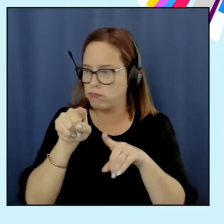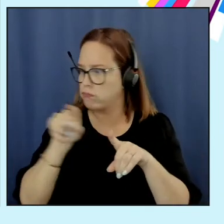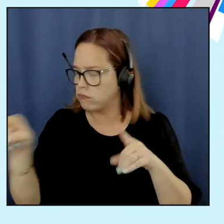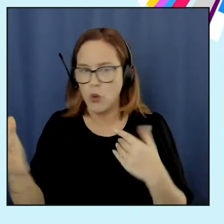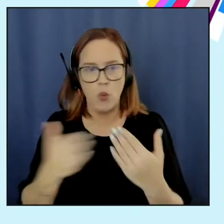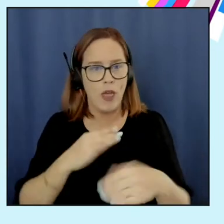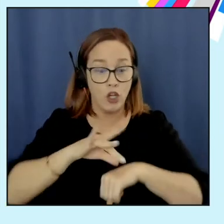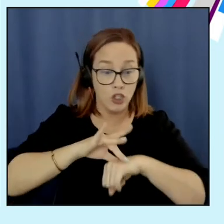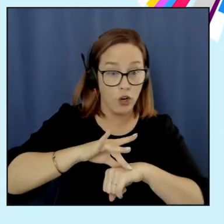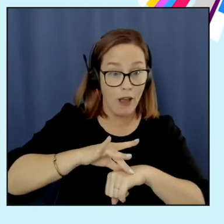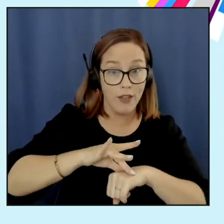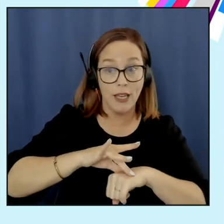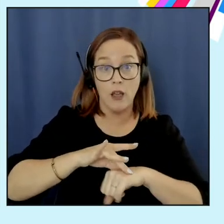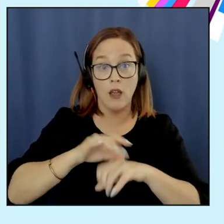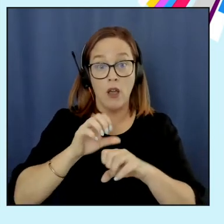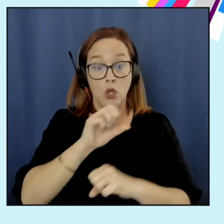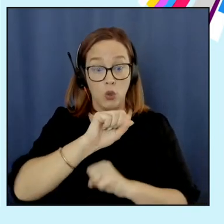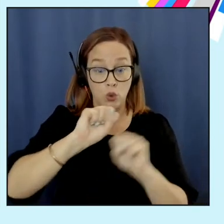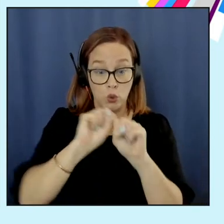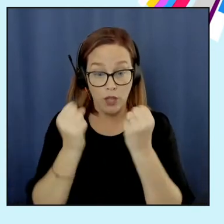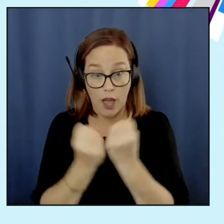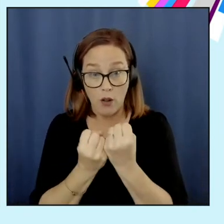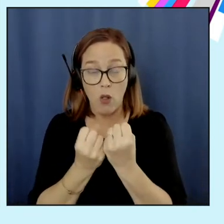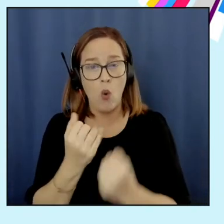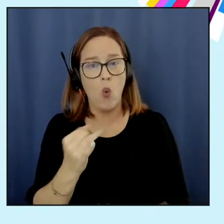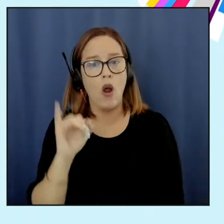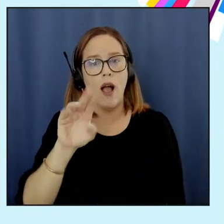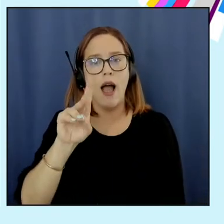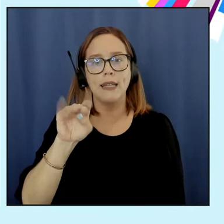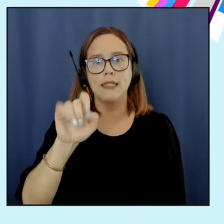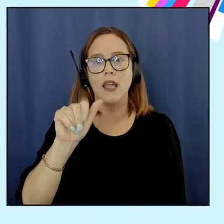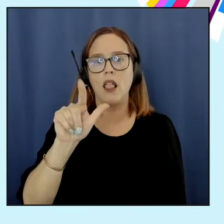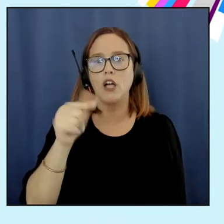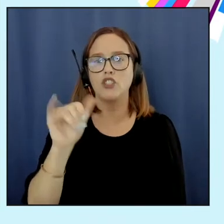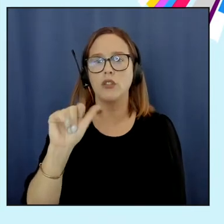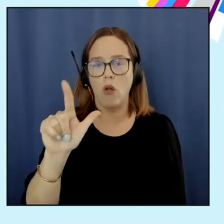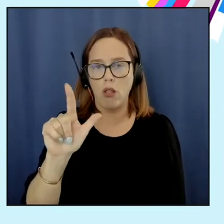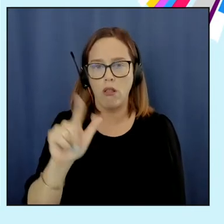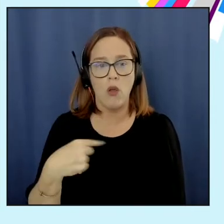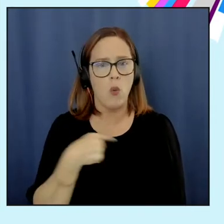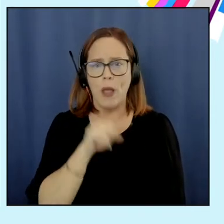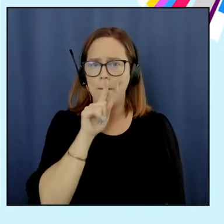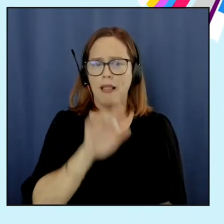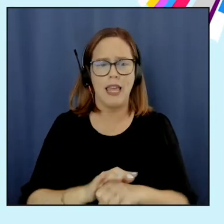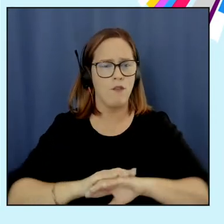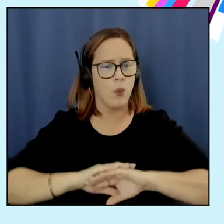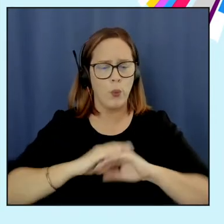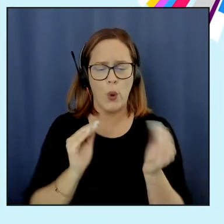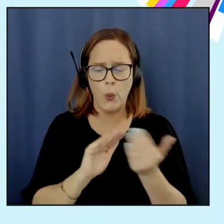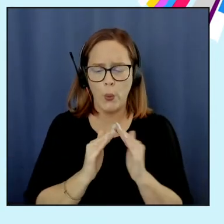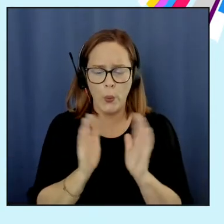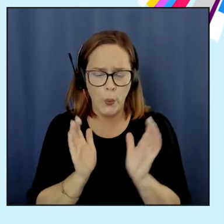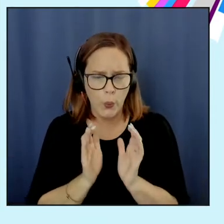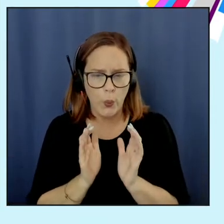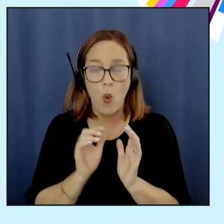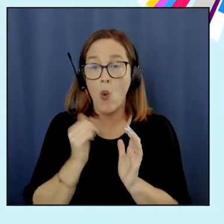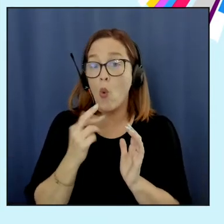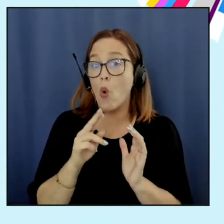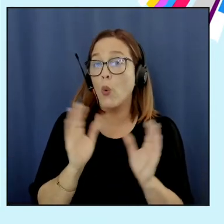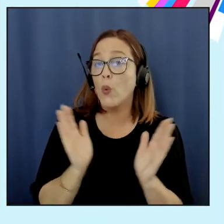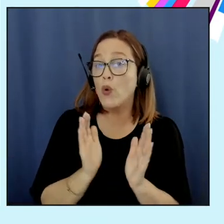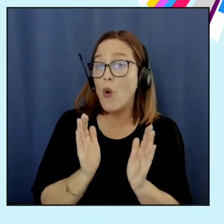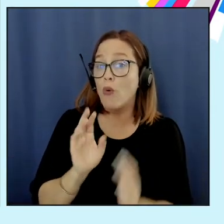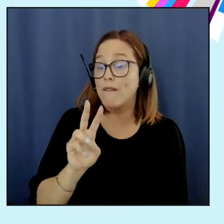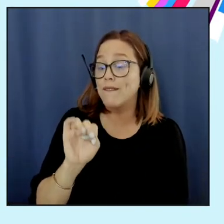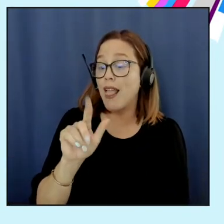geographical, societal, or ideological. We believe there's no town too small or no village too remote